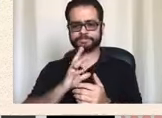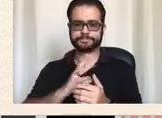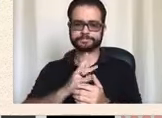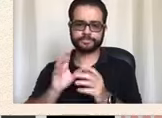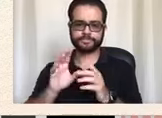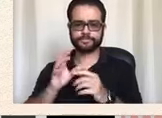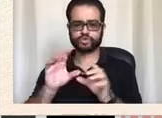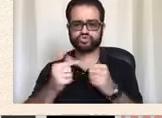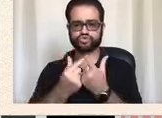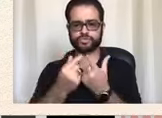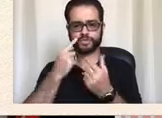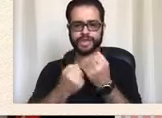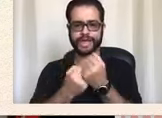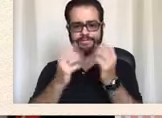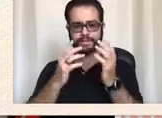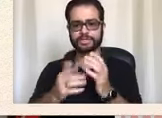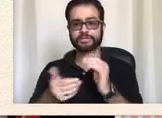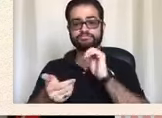Partners is for you.